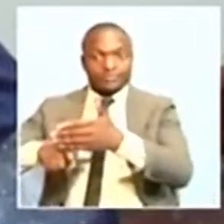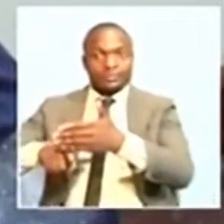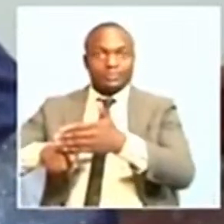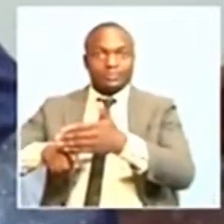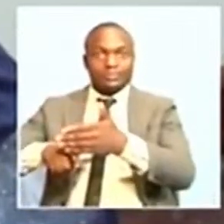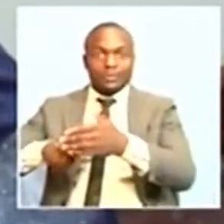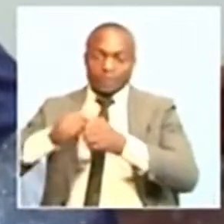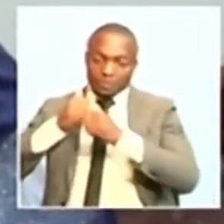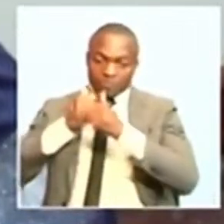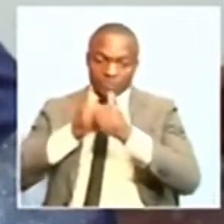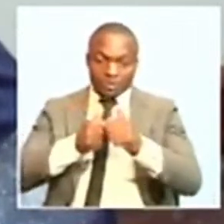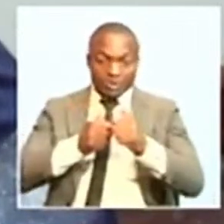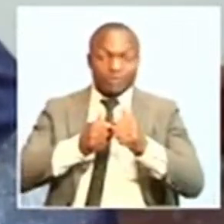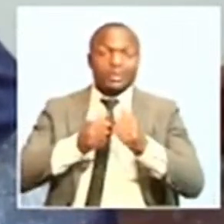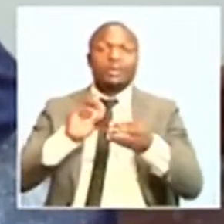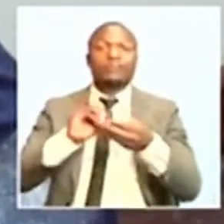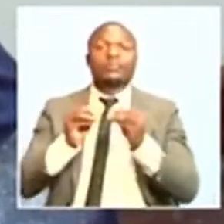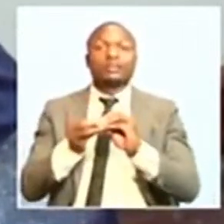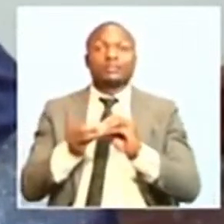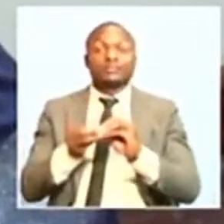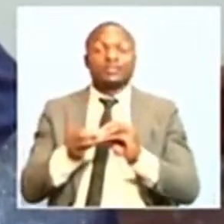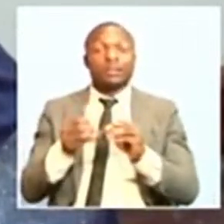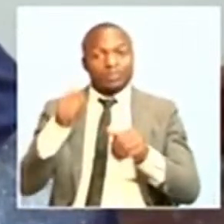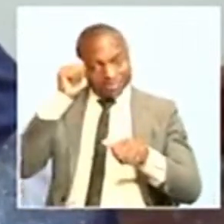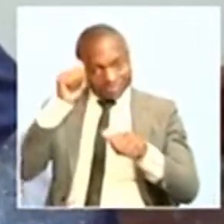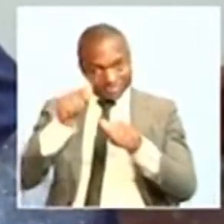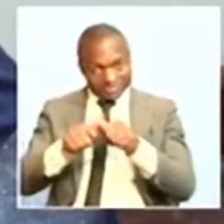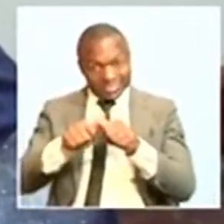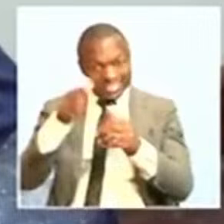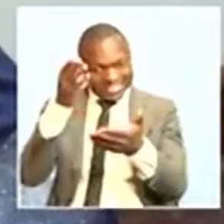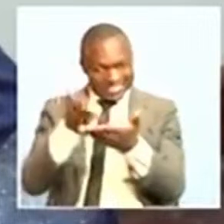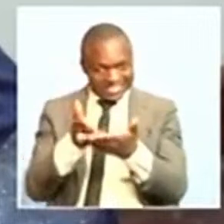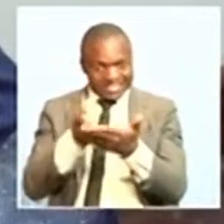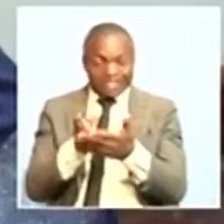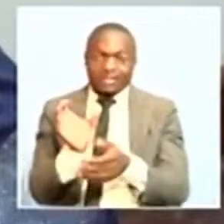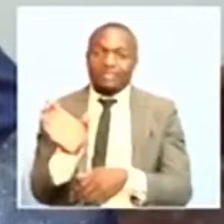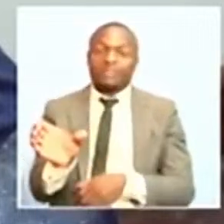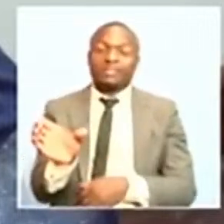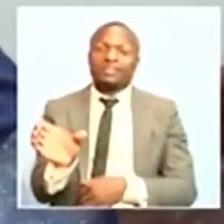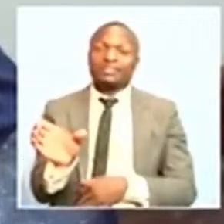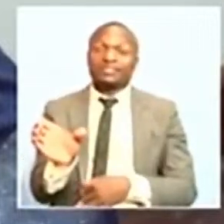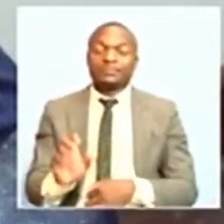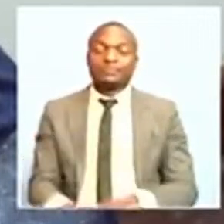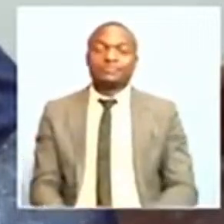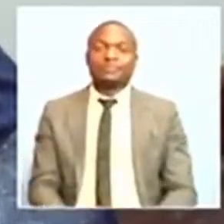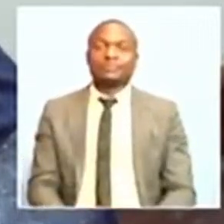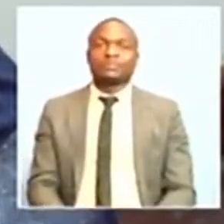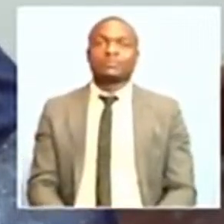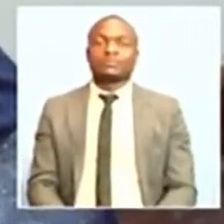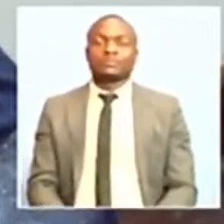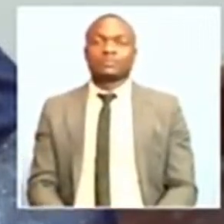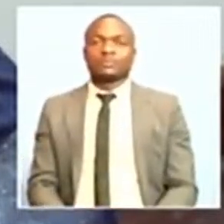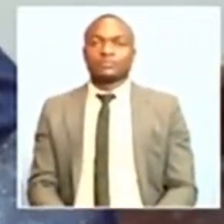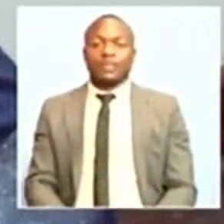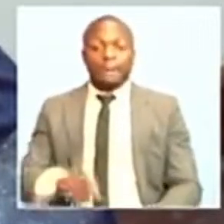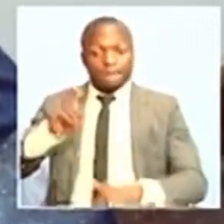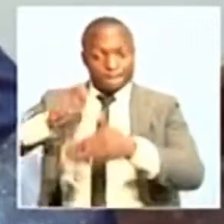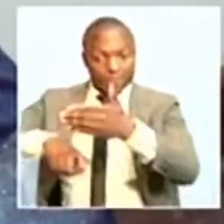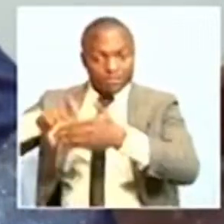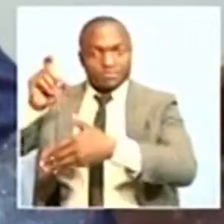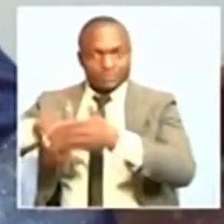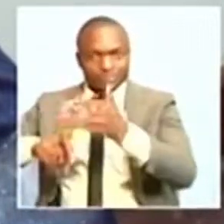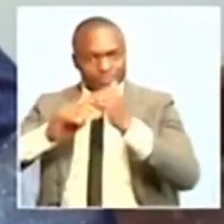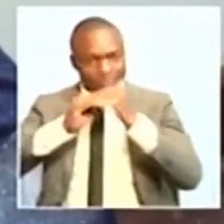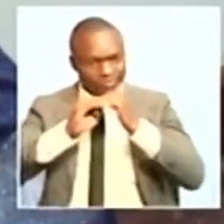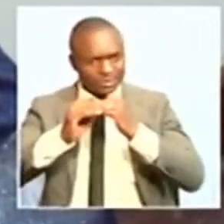the compliance levels. We do agree that this sector is highly informal, and presumptive taxes, the